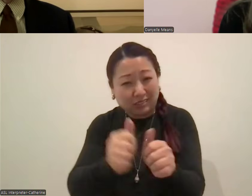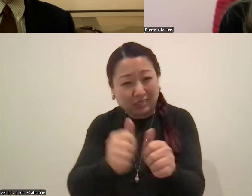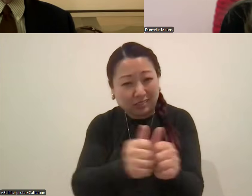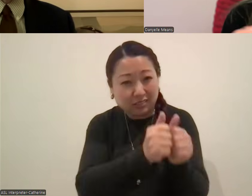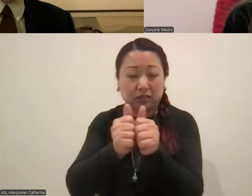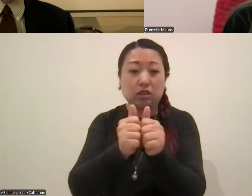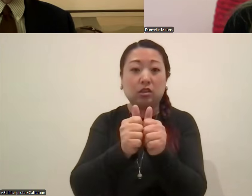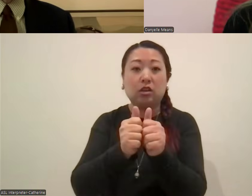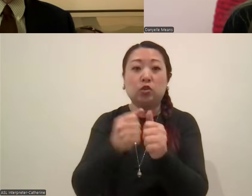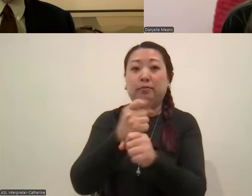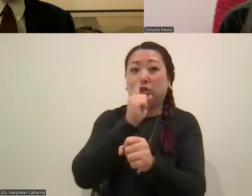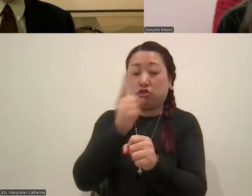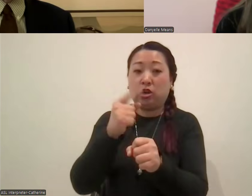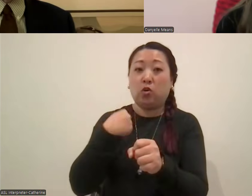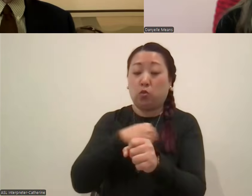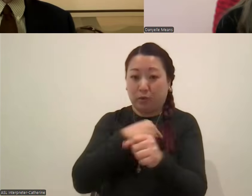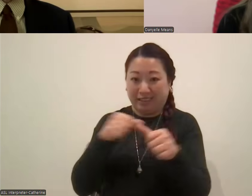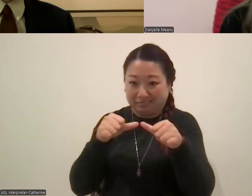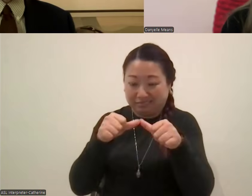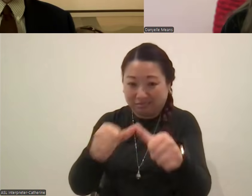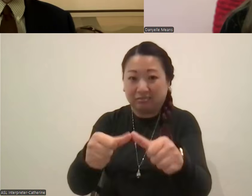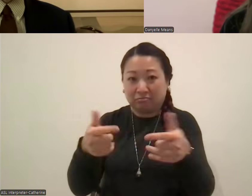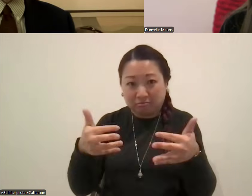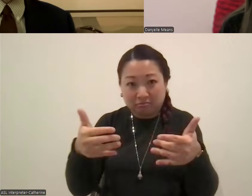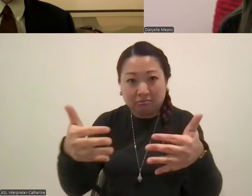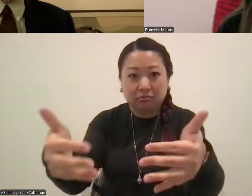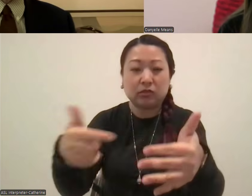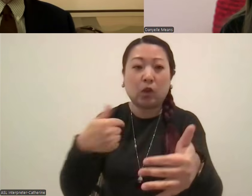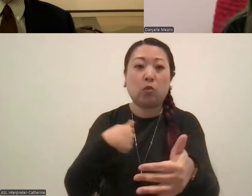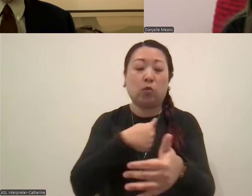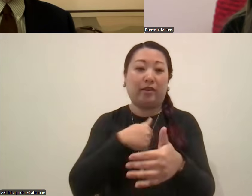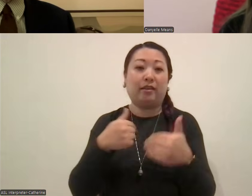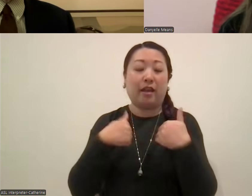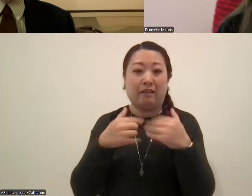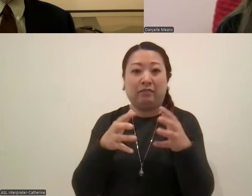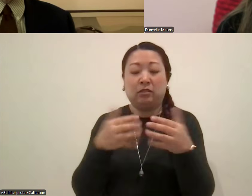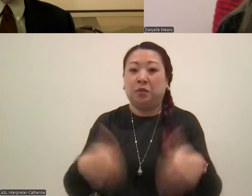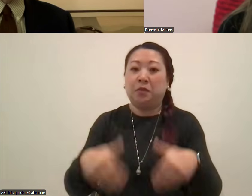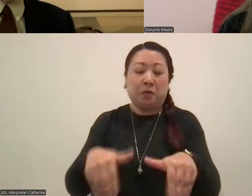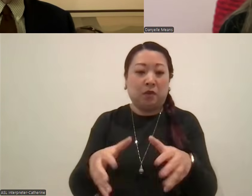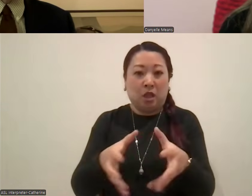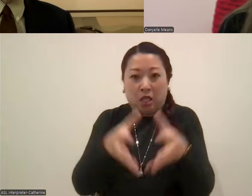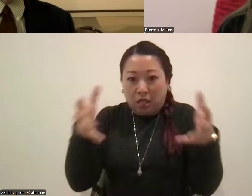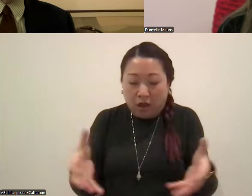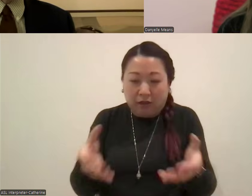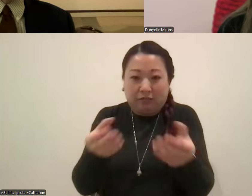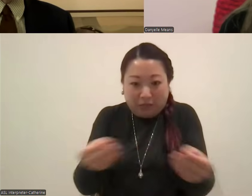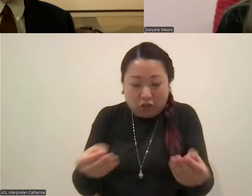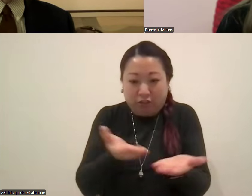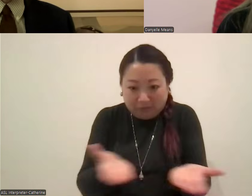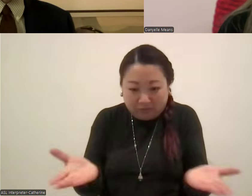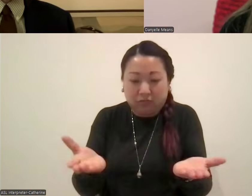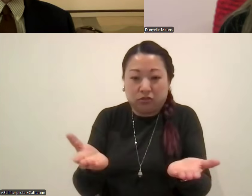an incredible vast amount of material to talk about,